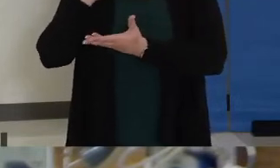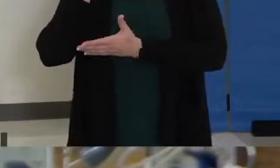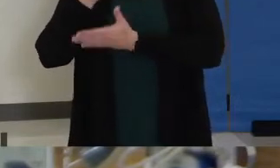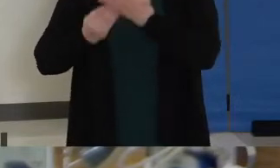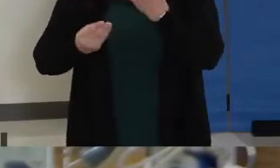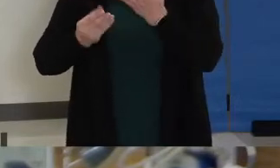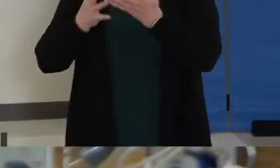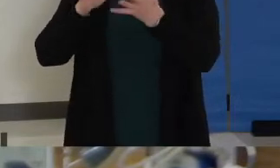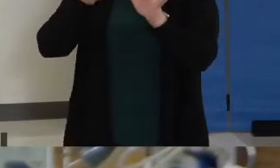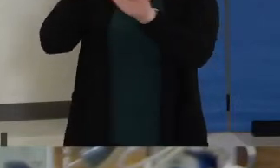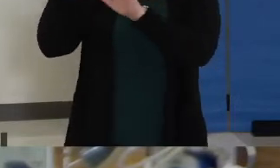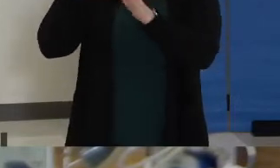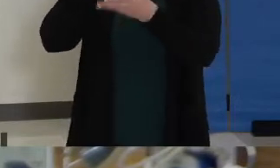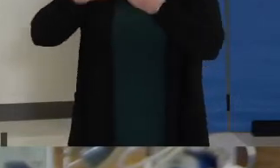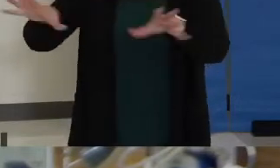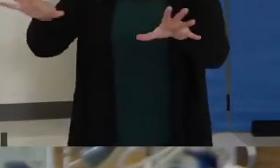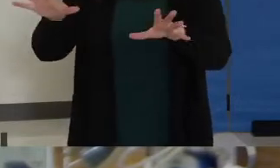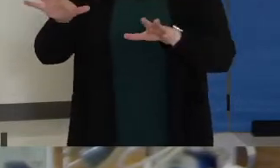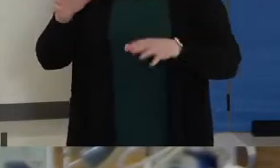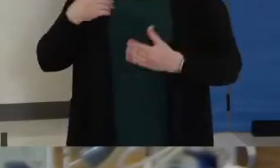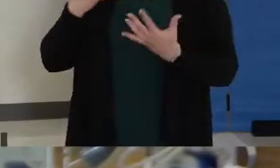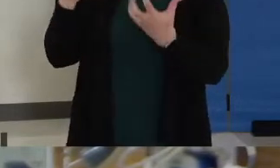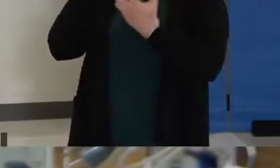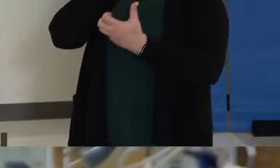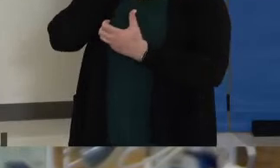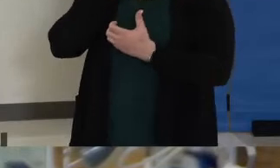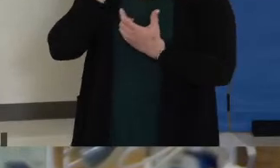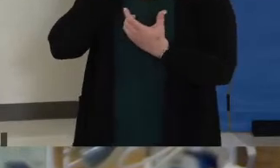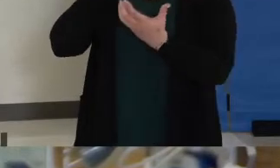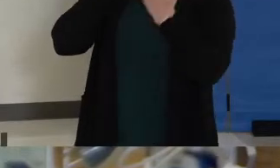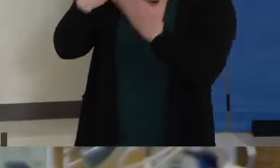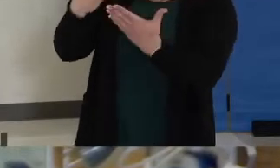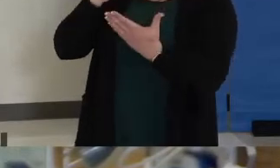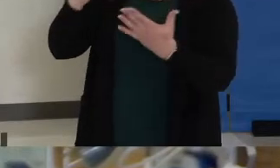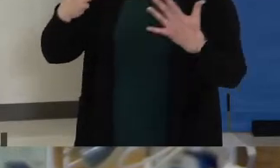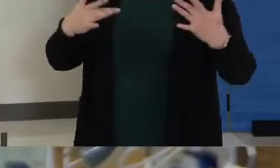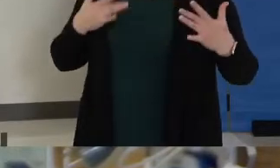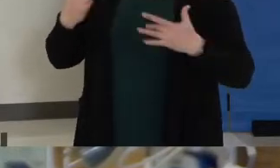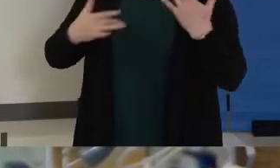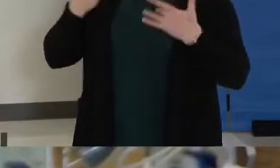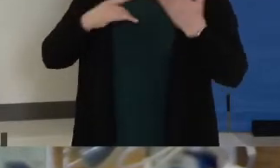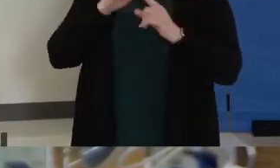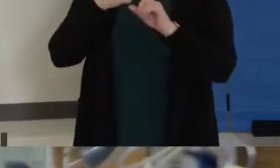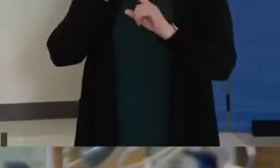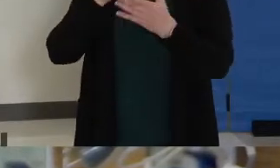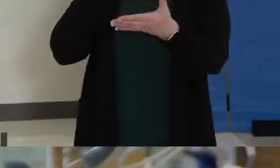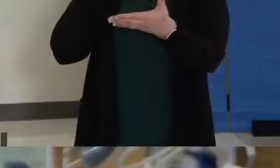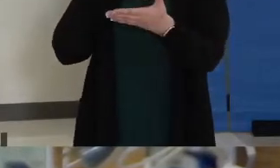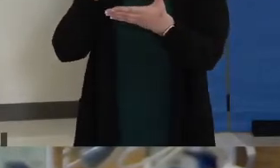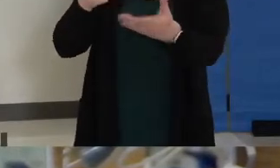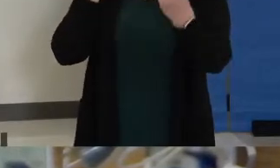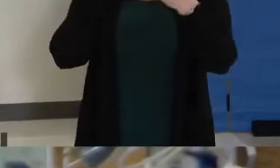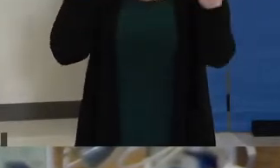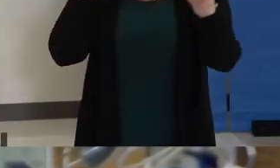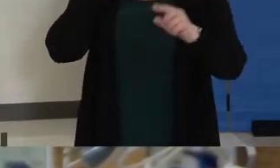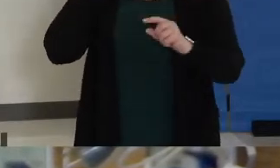system. So I just want to say thank you, and we are so excited about what's coming because it's been a long time.